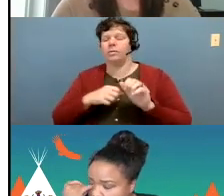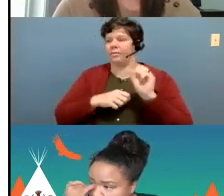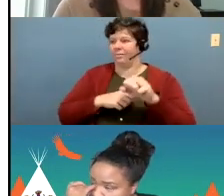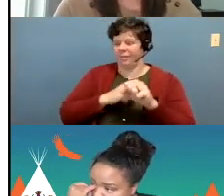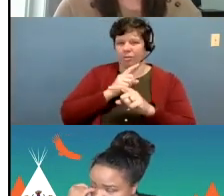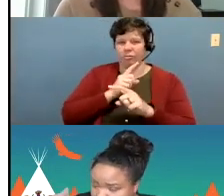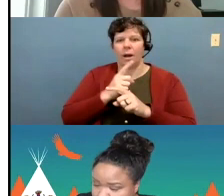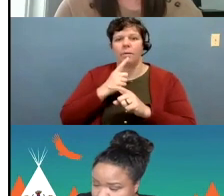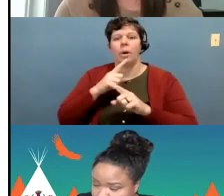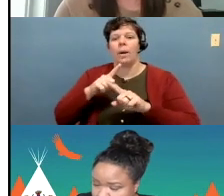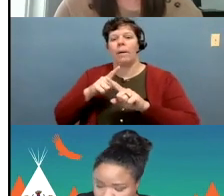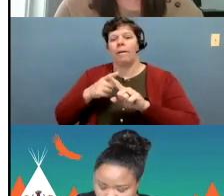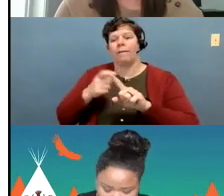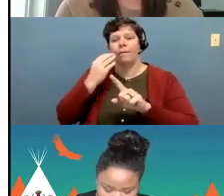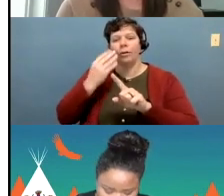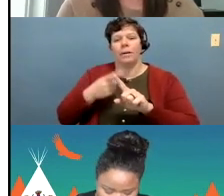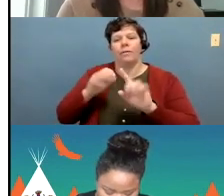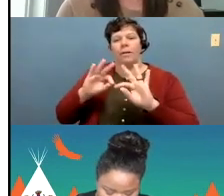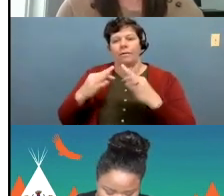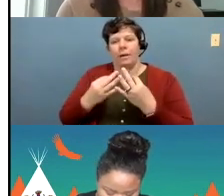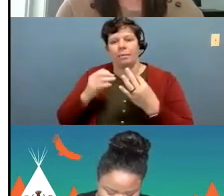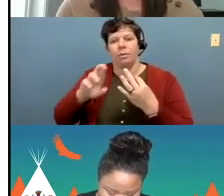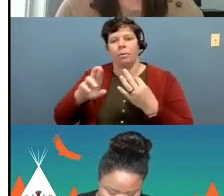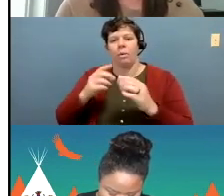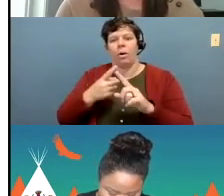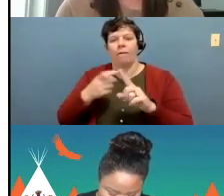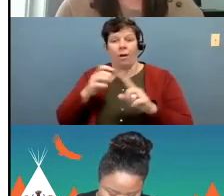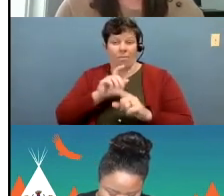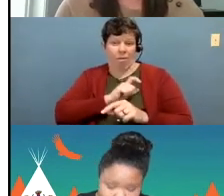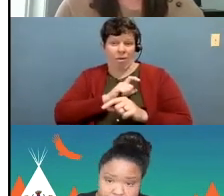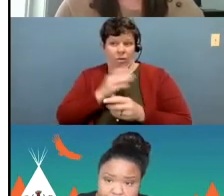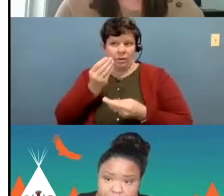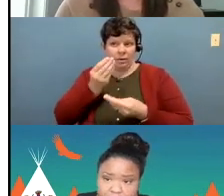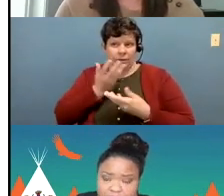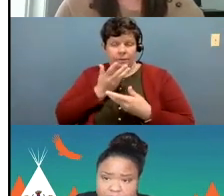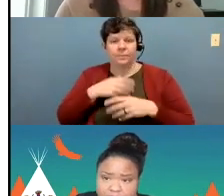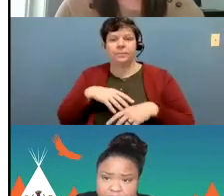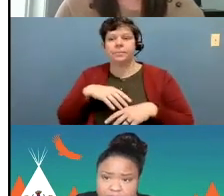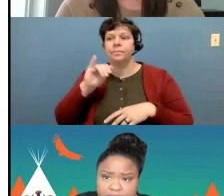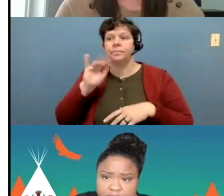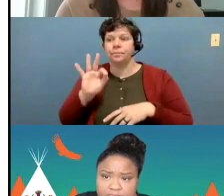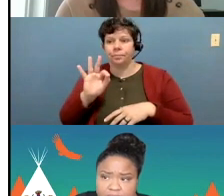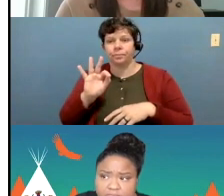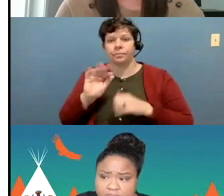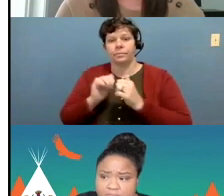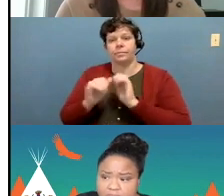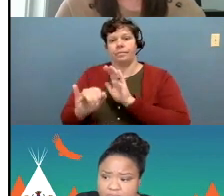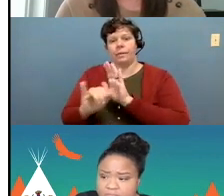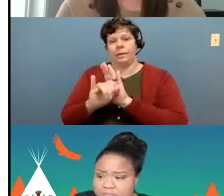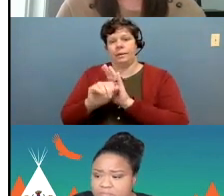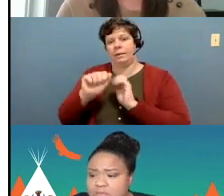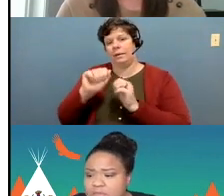on the information that we're getting from family or we're getting from law enforcement. So if that's how they identify as affiliated with,